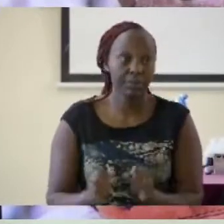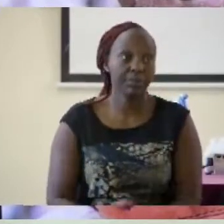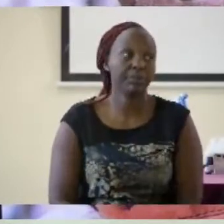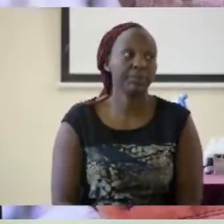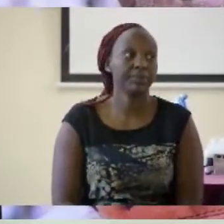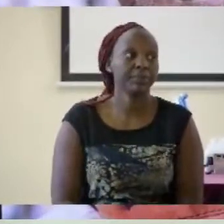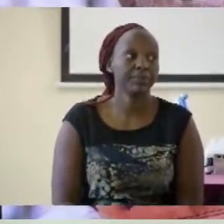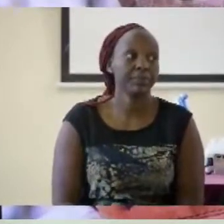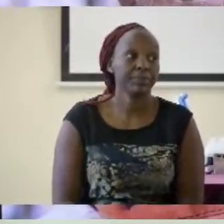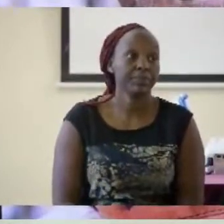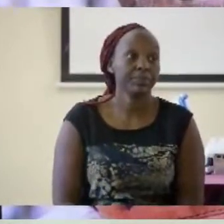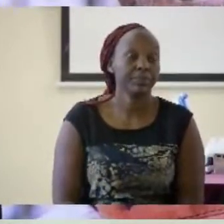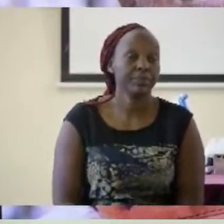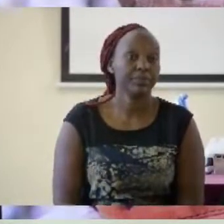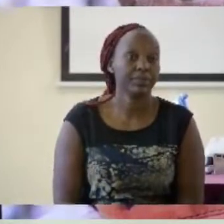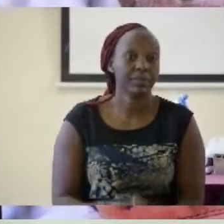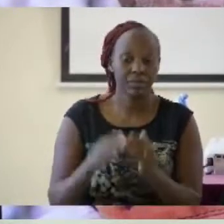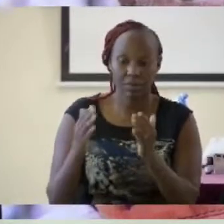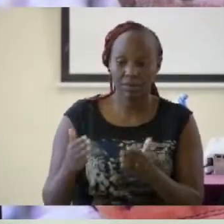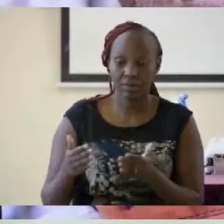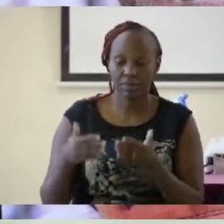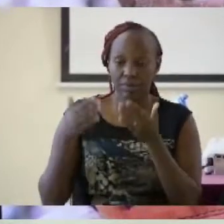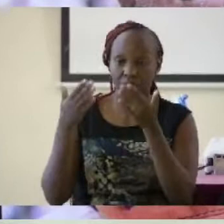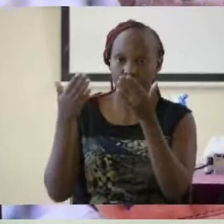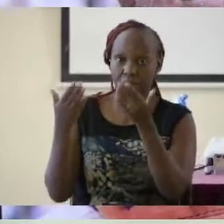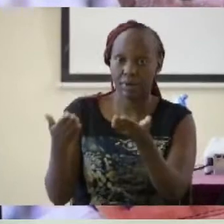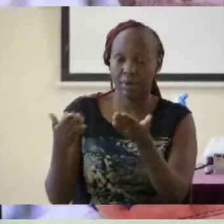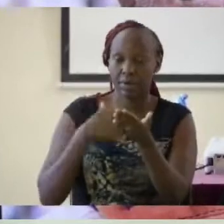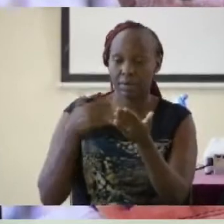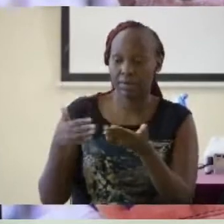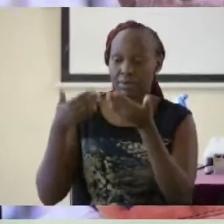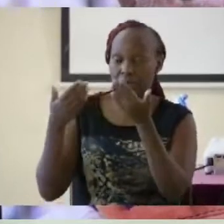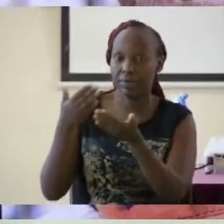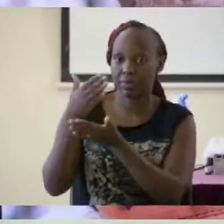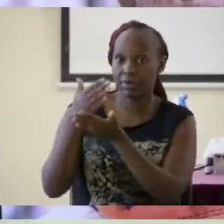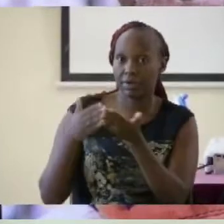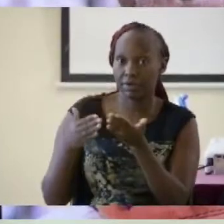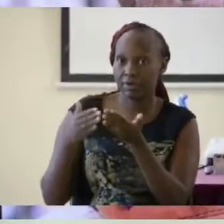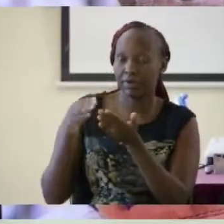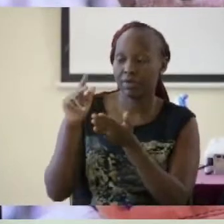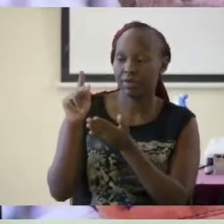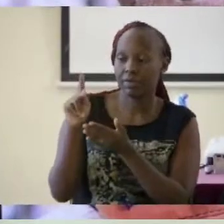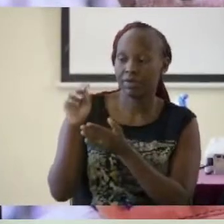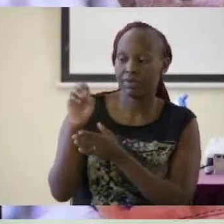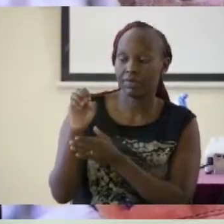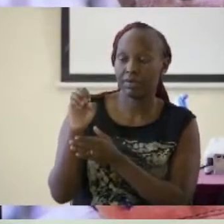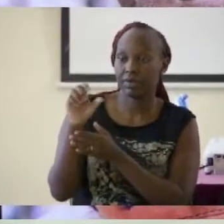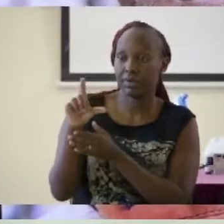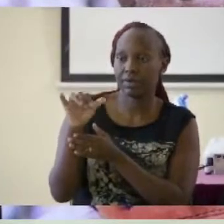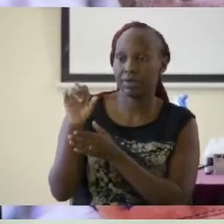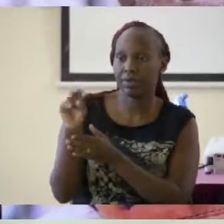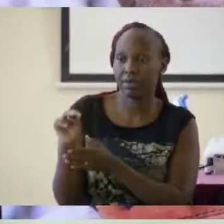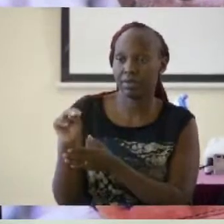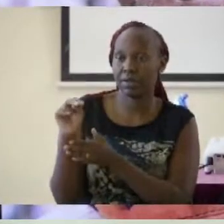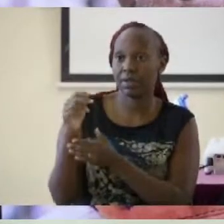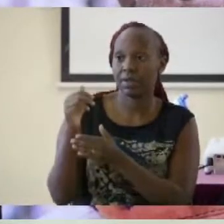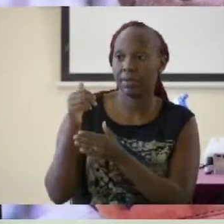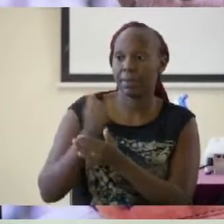and it's presented, I'm presenting on behalf of Kellen,